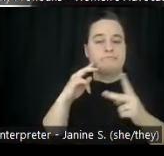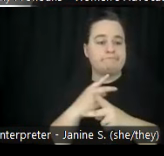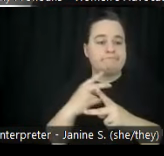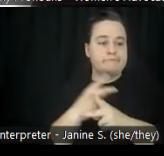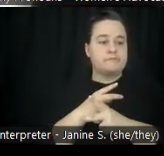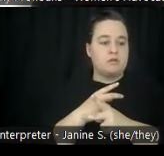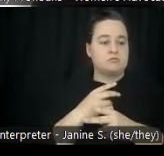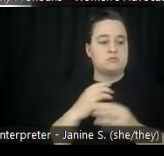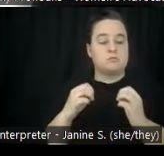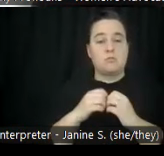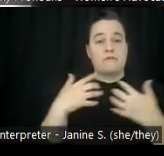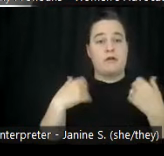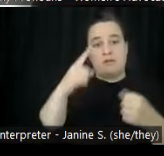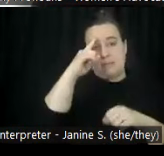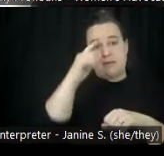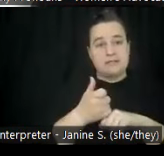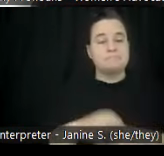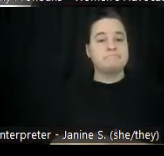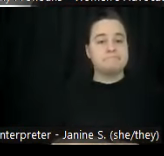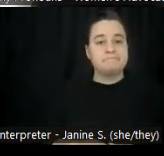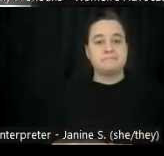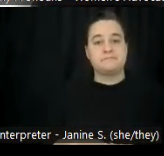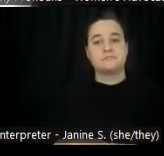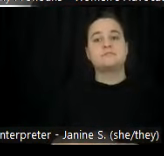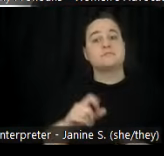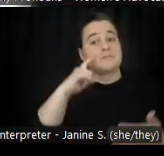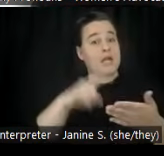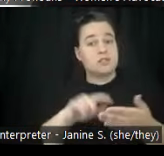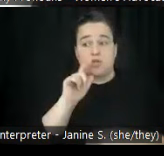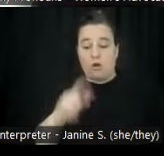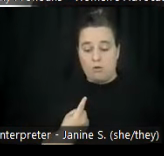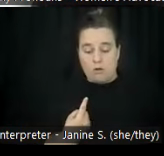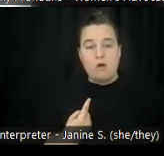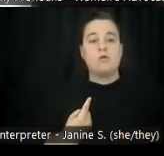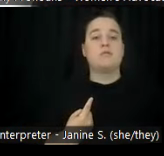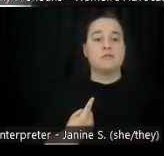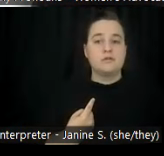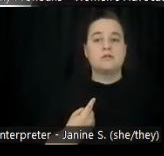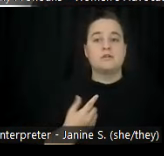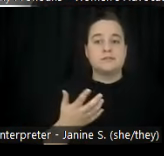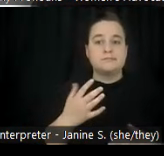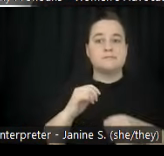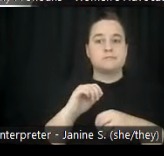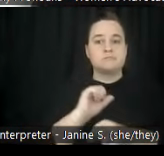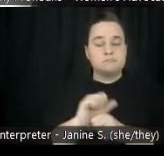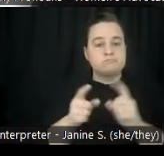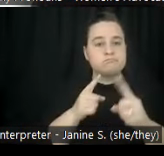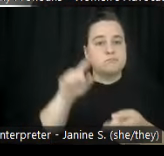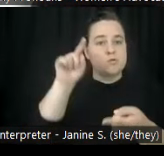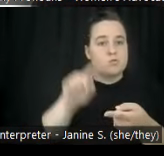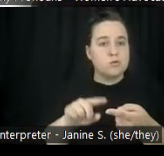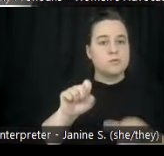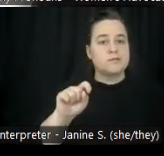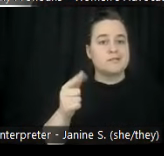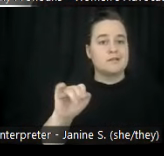Yeah, that sounds like a great idea of kind of acknowledging that they're not alone, trying to kind of work towards reducing that